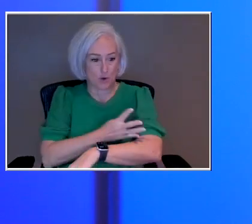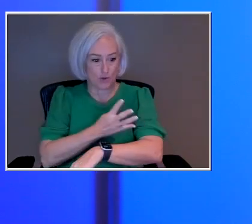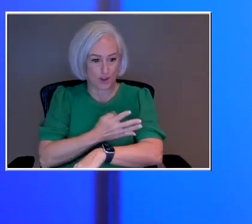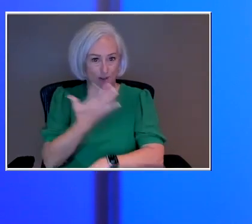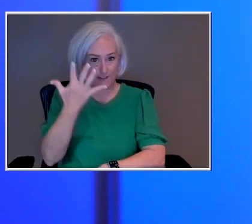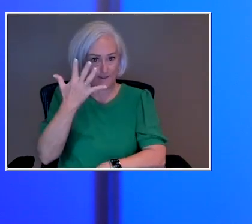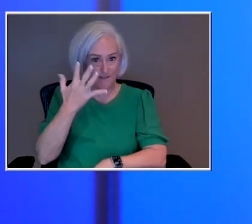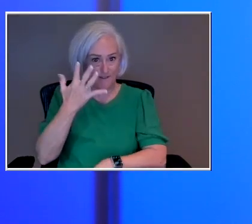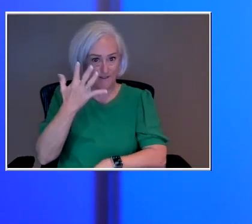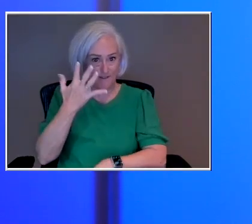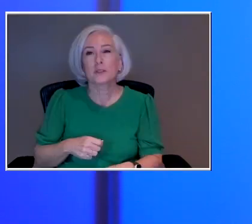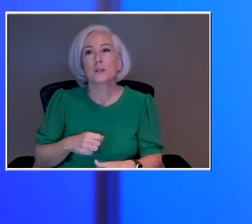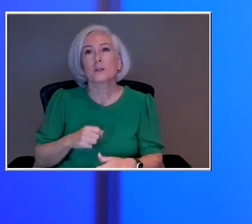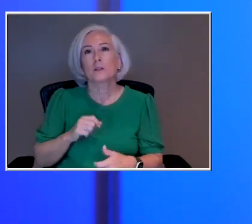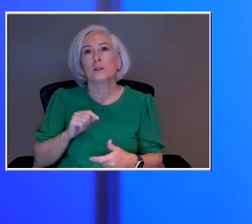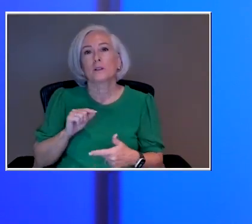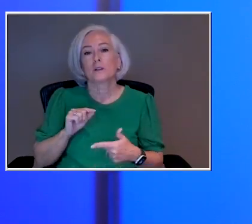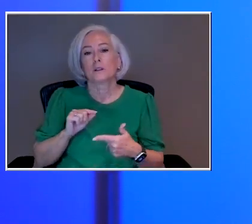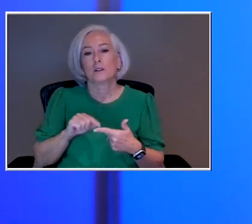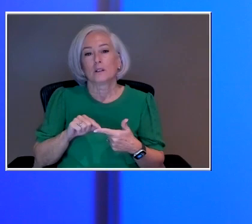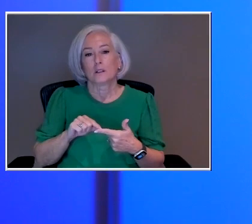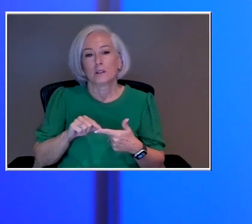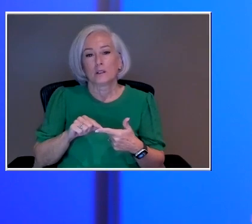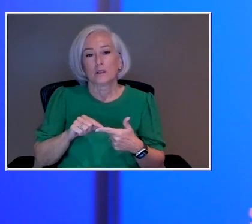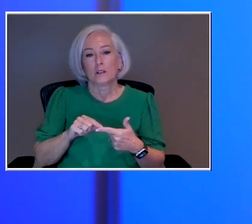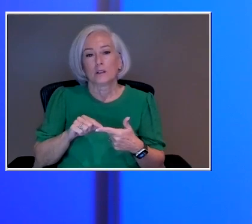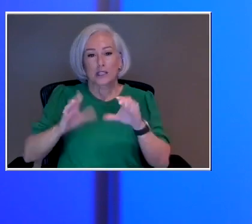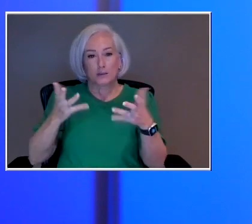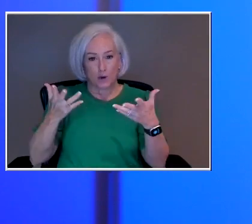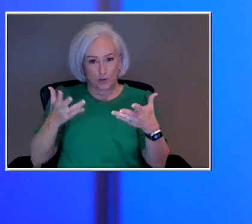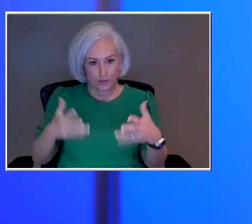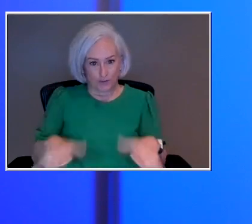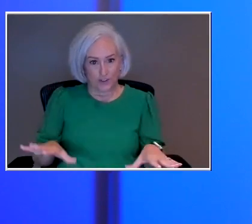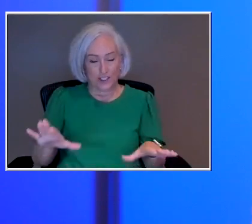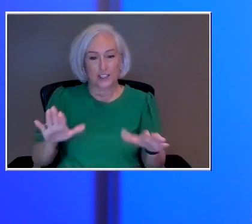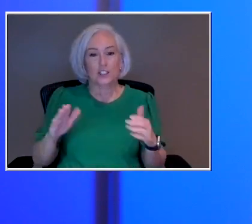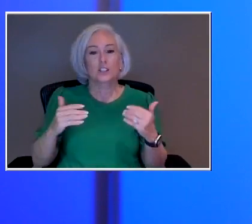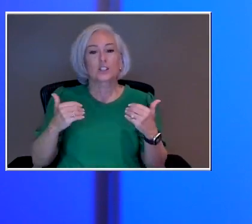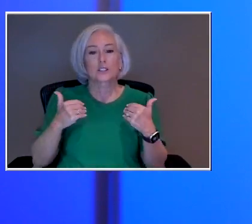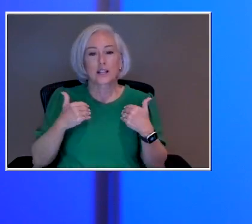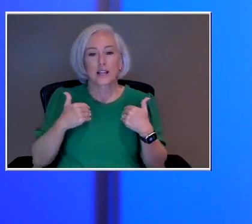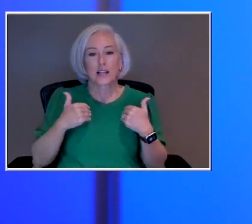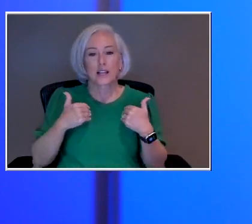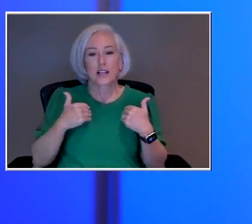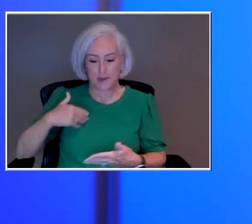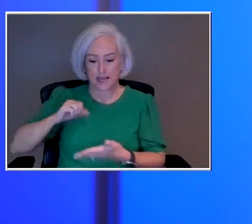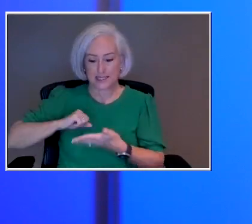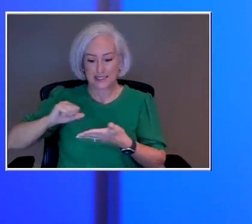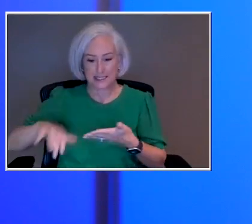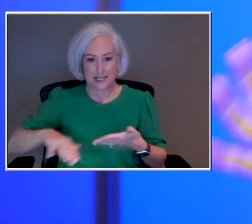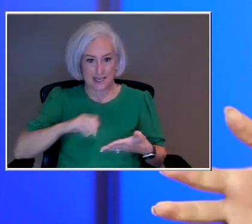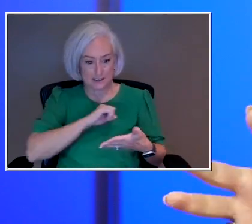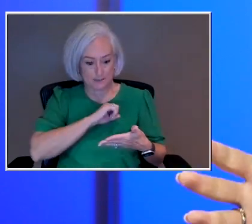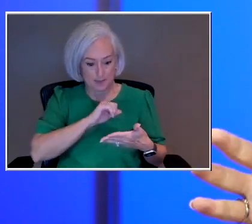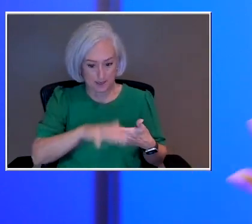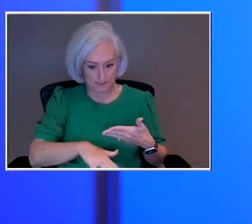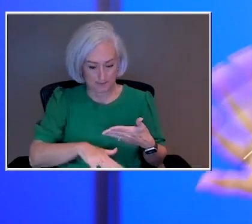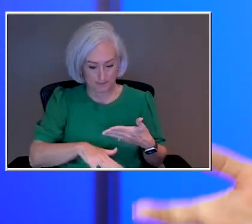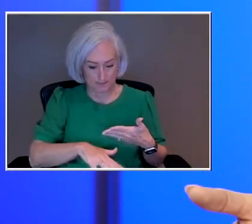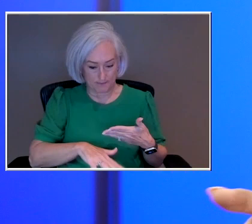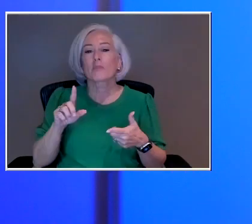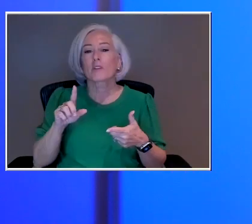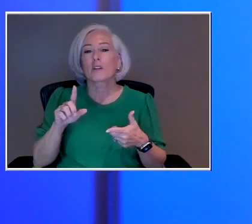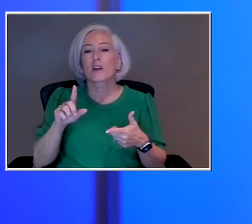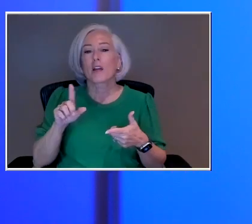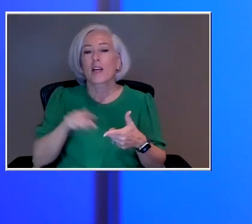and then after chemo was done, then I had my bilateral mastectomy. After the mastectomy, the cancer was spread